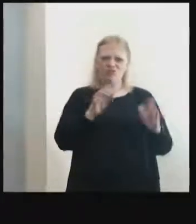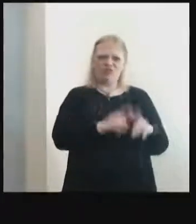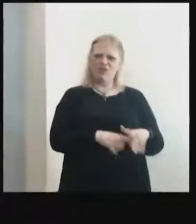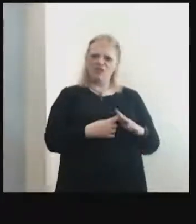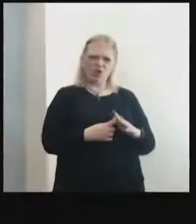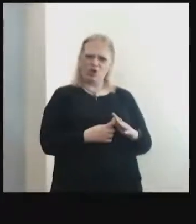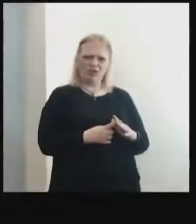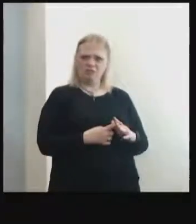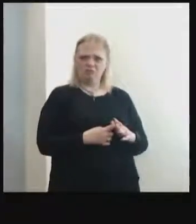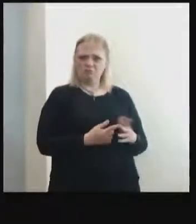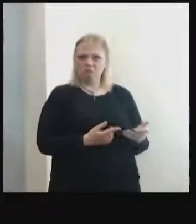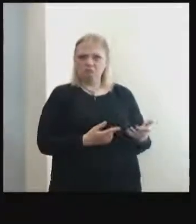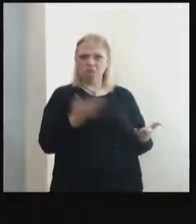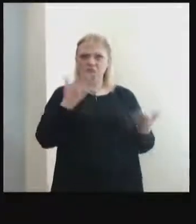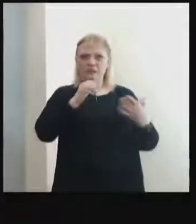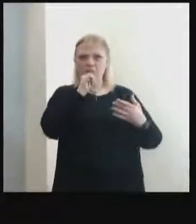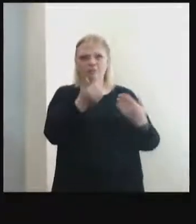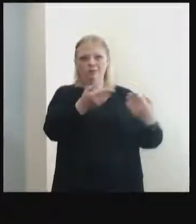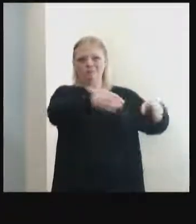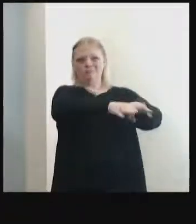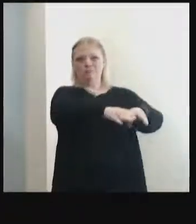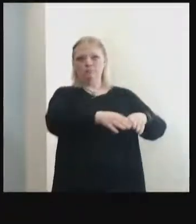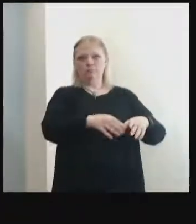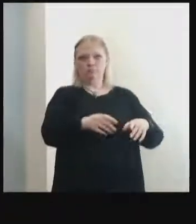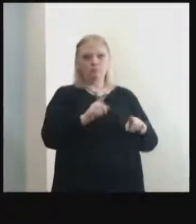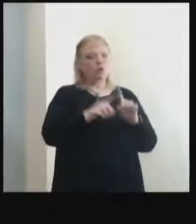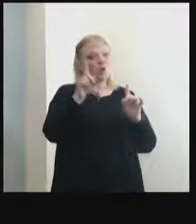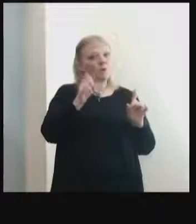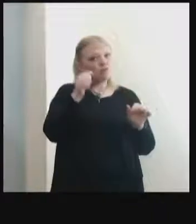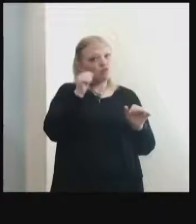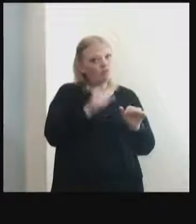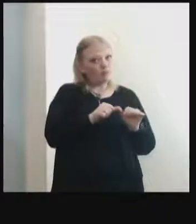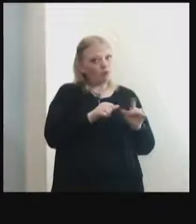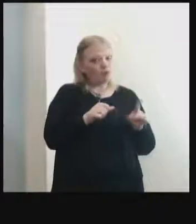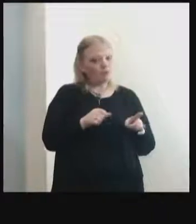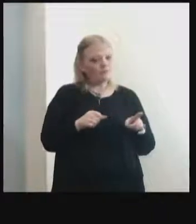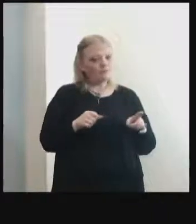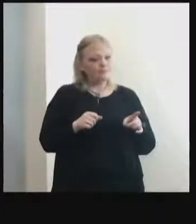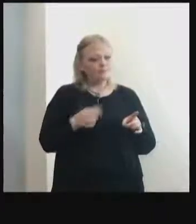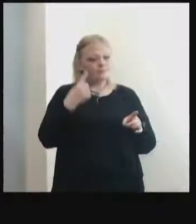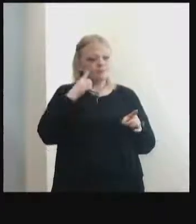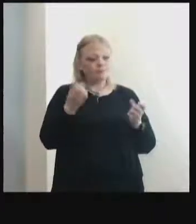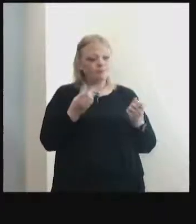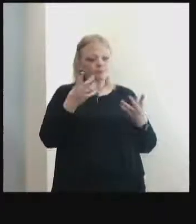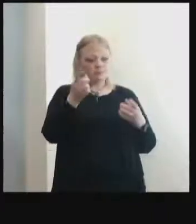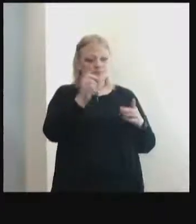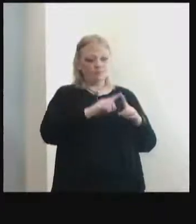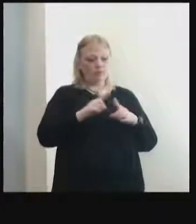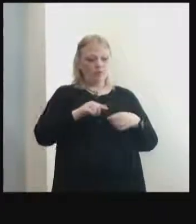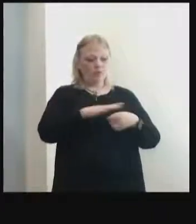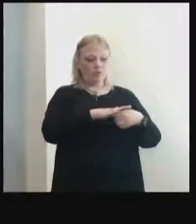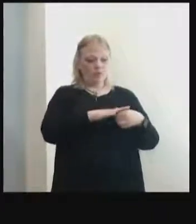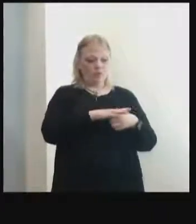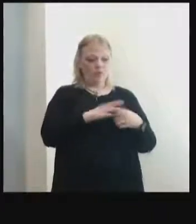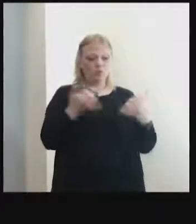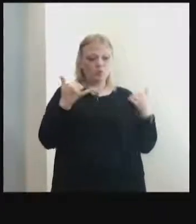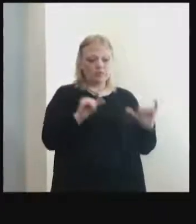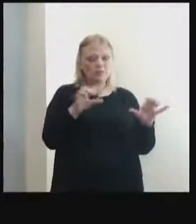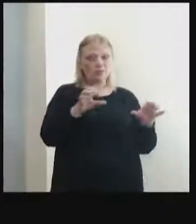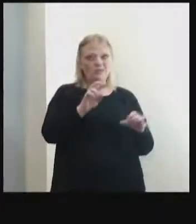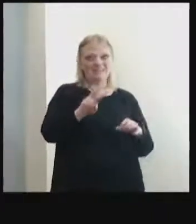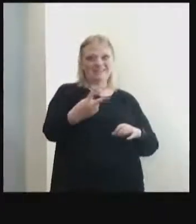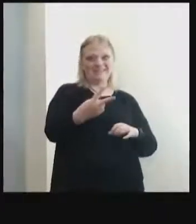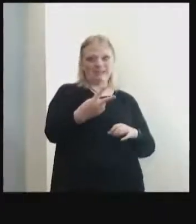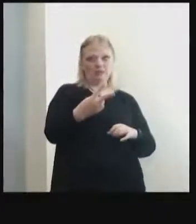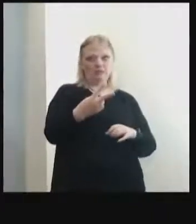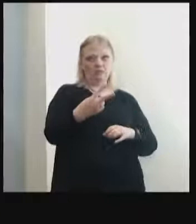started. We may not have shut them down. And the other thing you have to remember, Sandra, is for many of these locations, we're still going to be doing second dose clinics